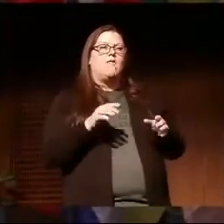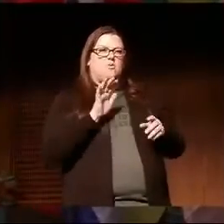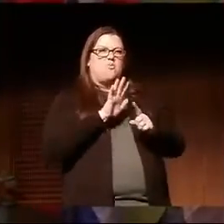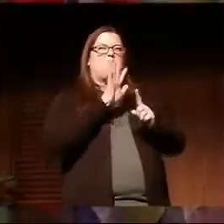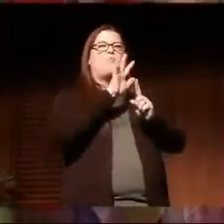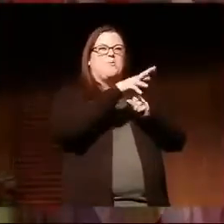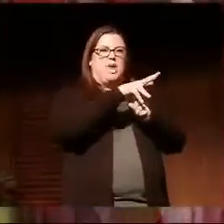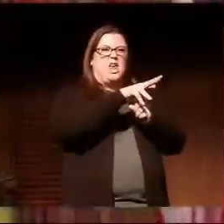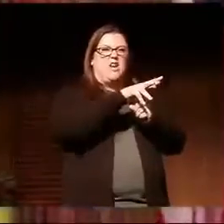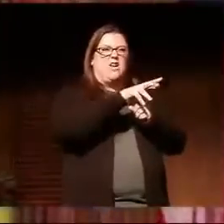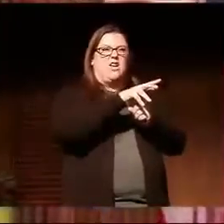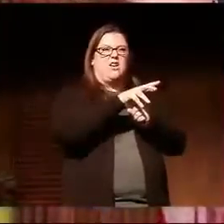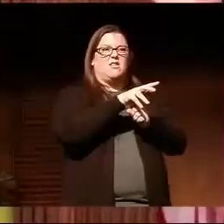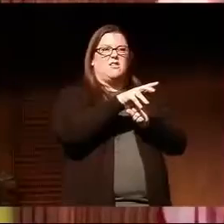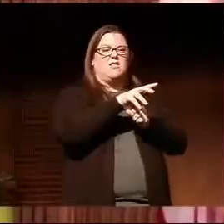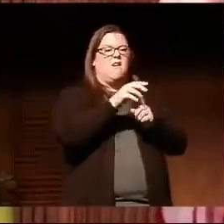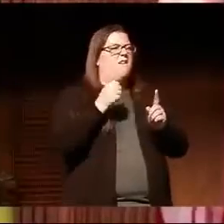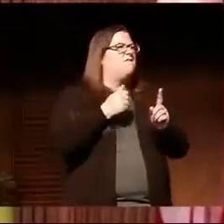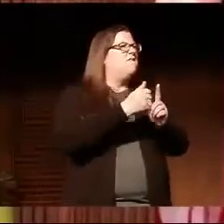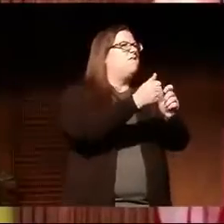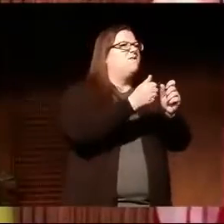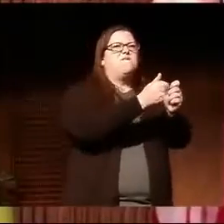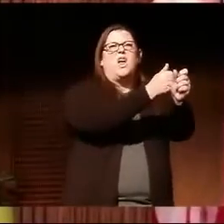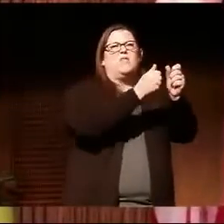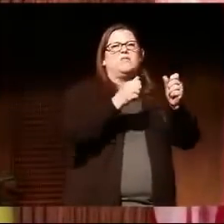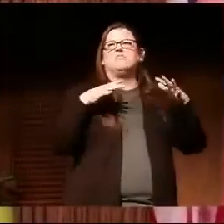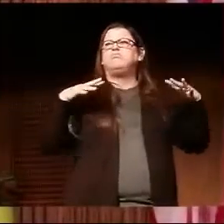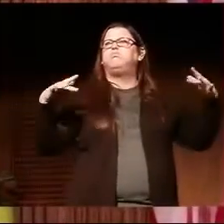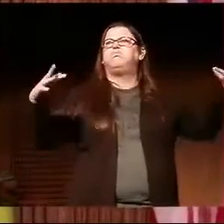Myriads of followers, lots and lots of people coming around.